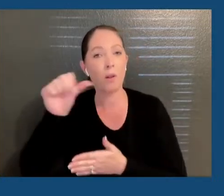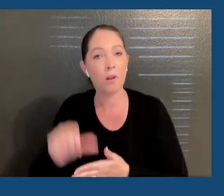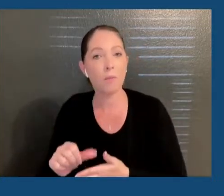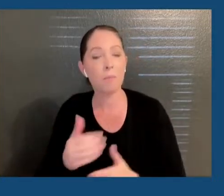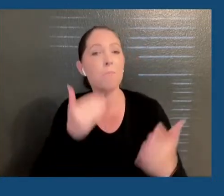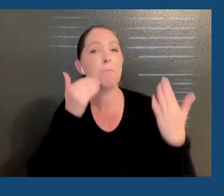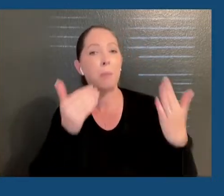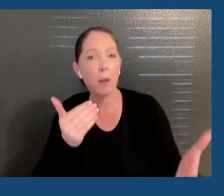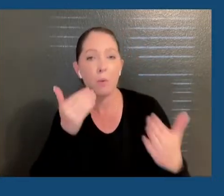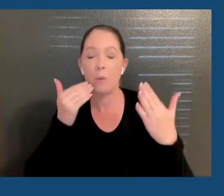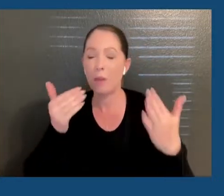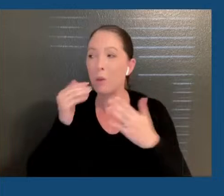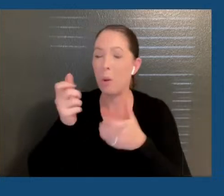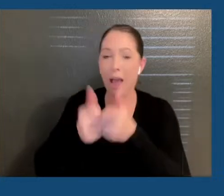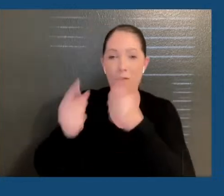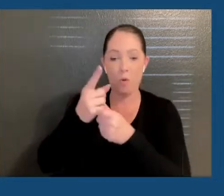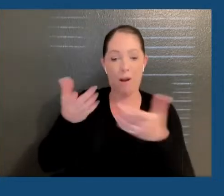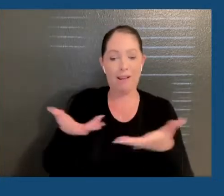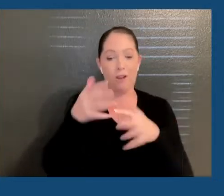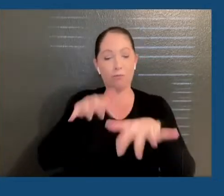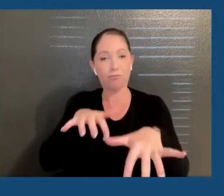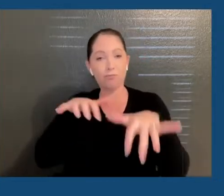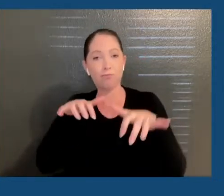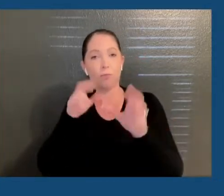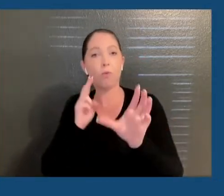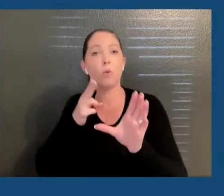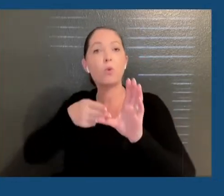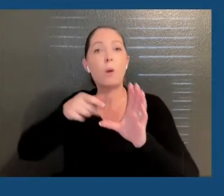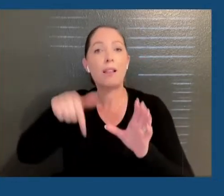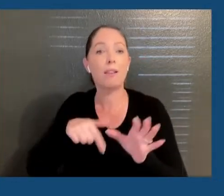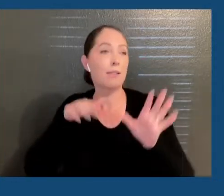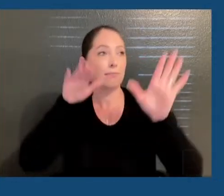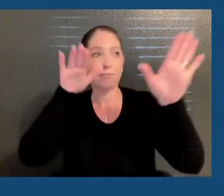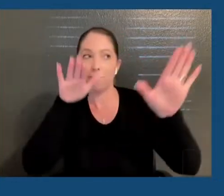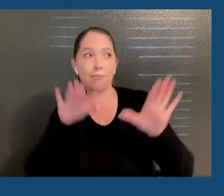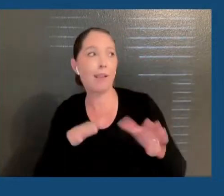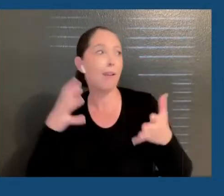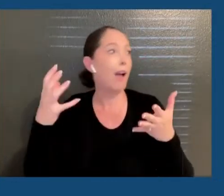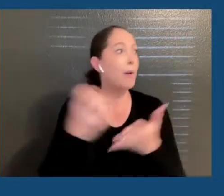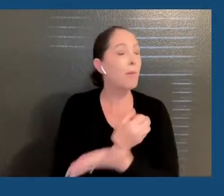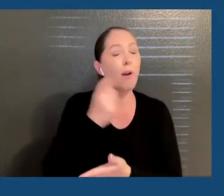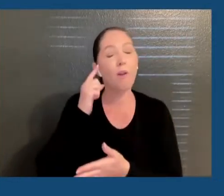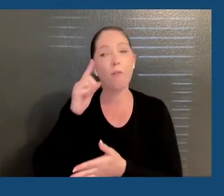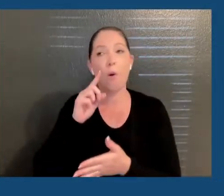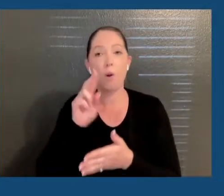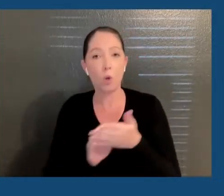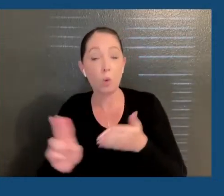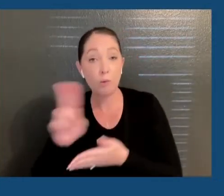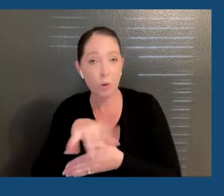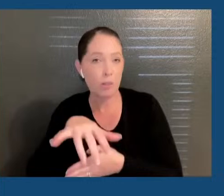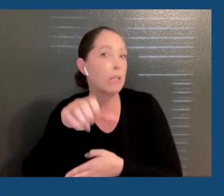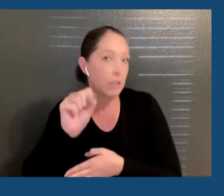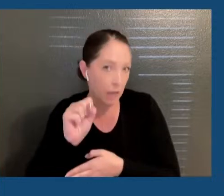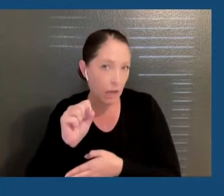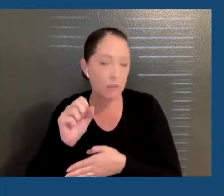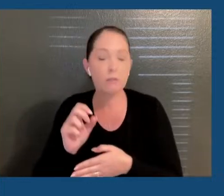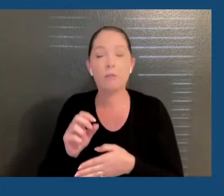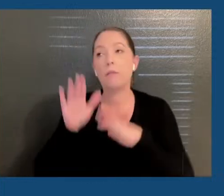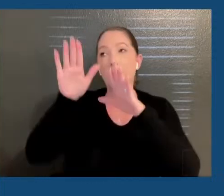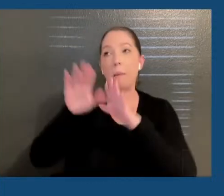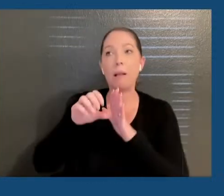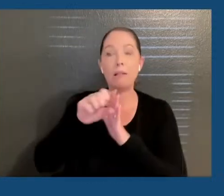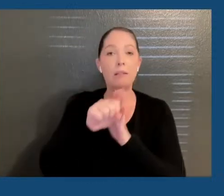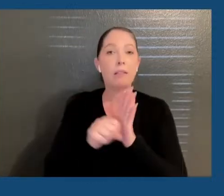for being here today, for joining us in this incredible opportunity, not only for the university, not only for the great state of New York, but